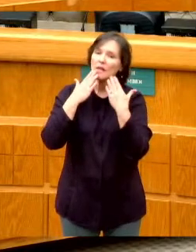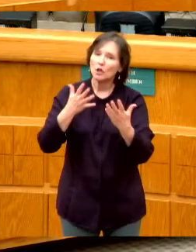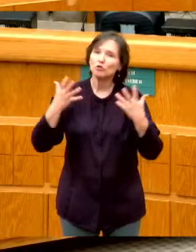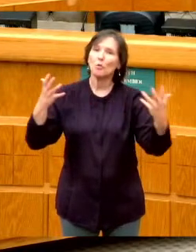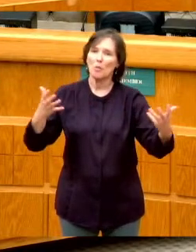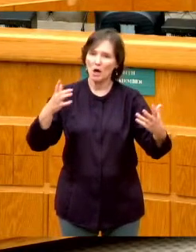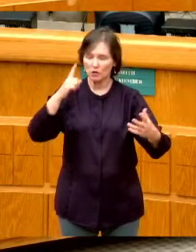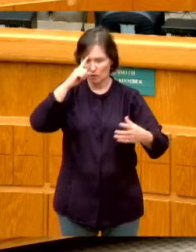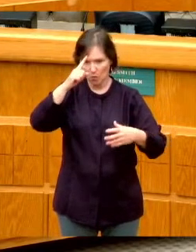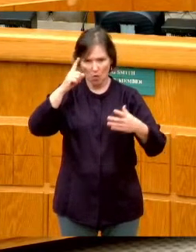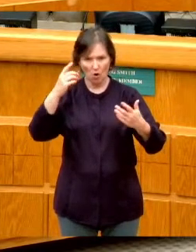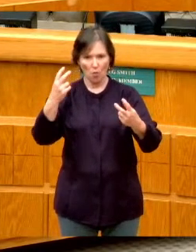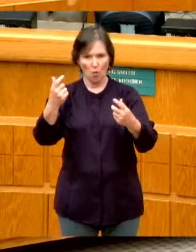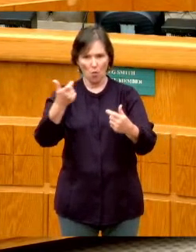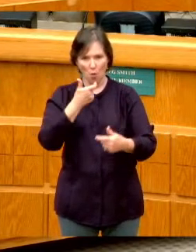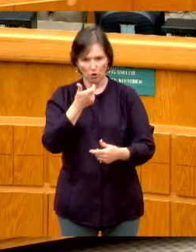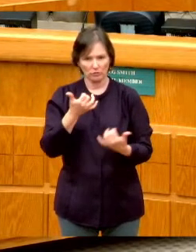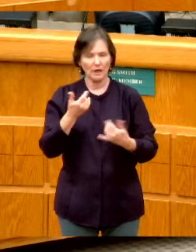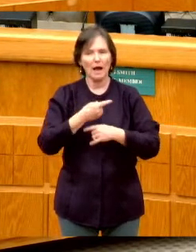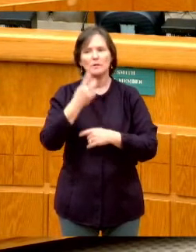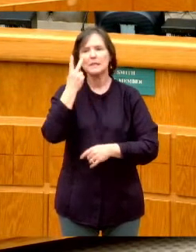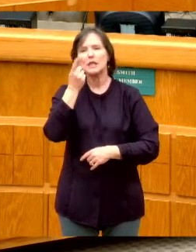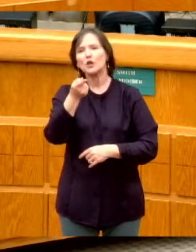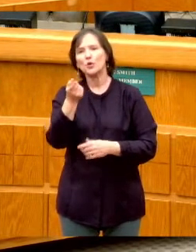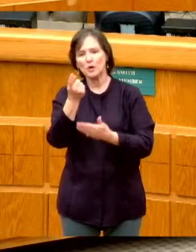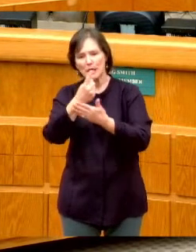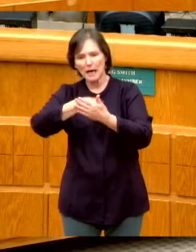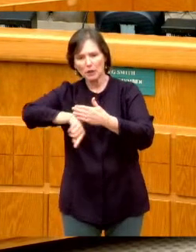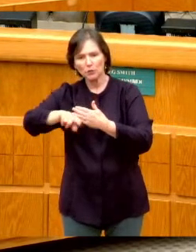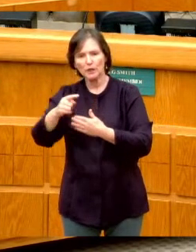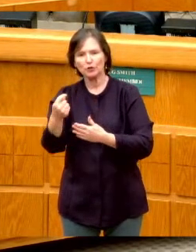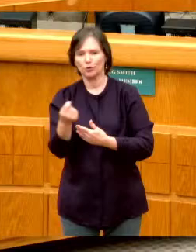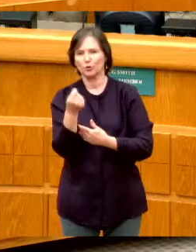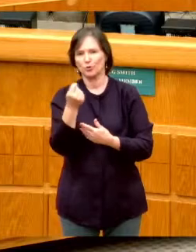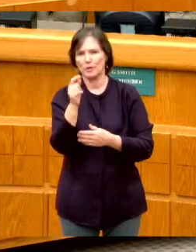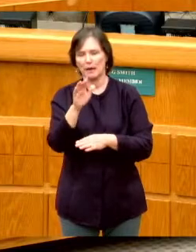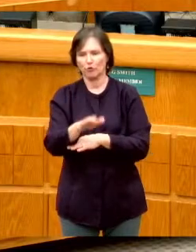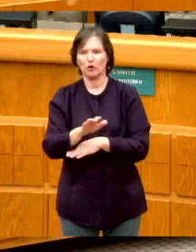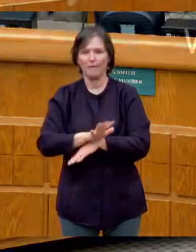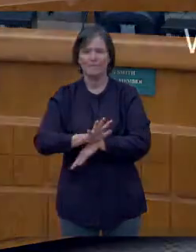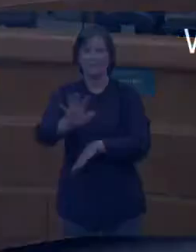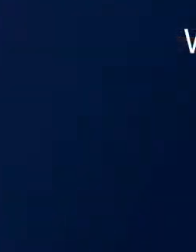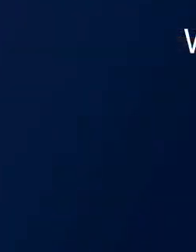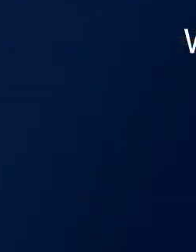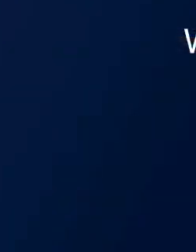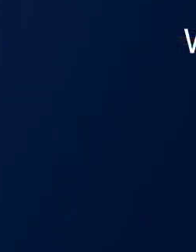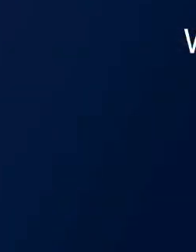see you next Tuesday at our COVID-19 presser. Thank you.